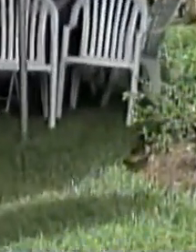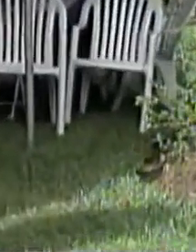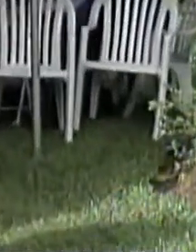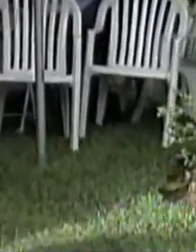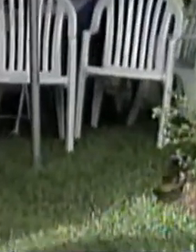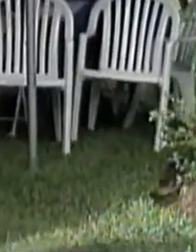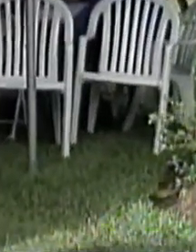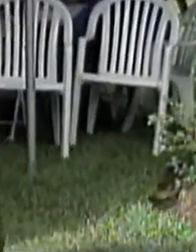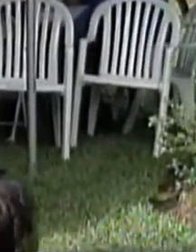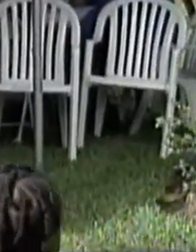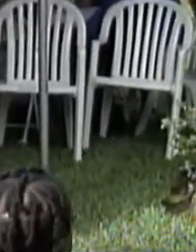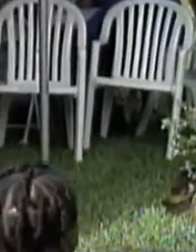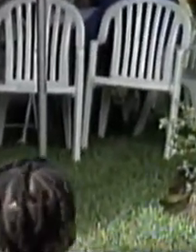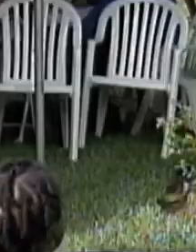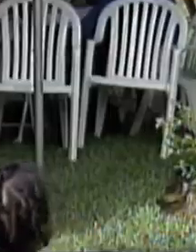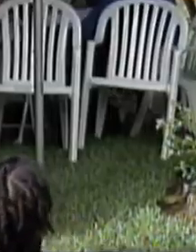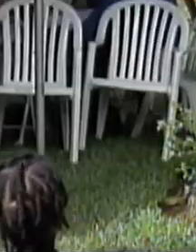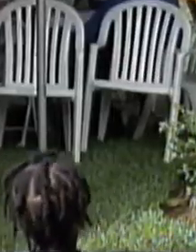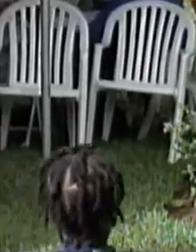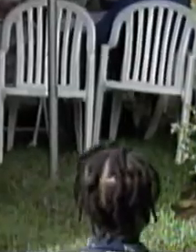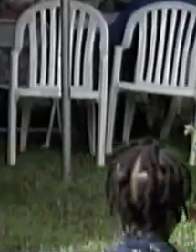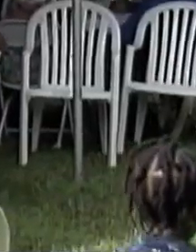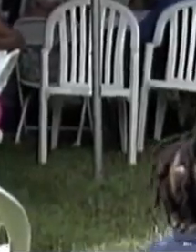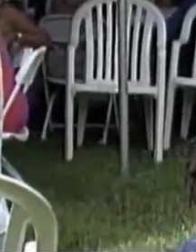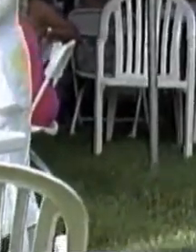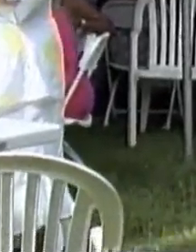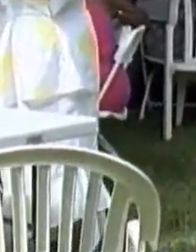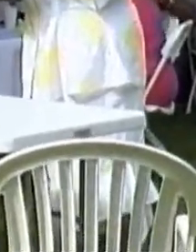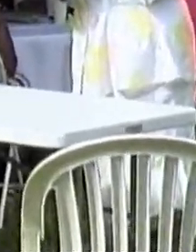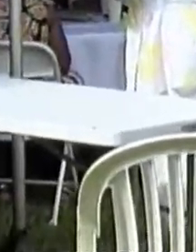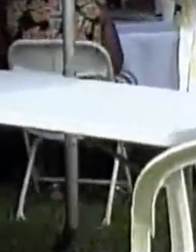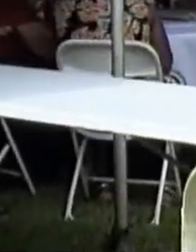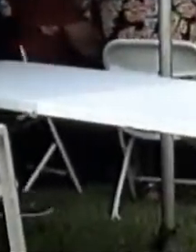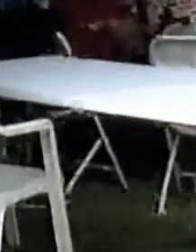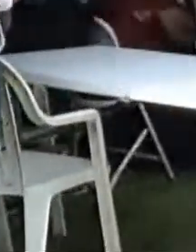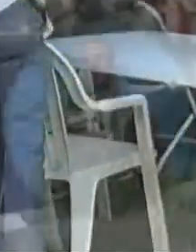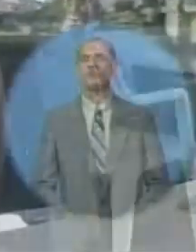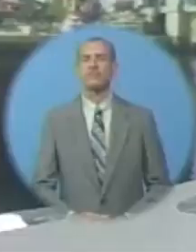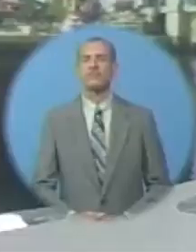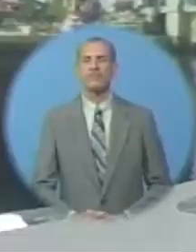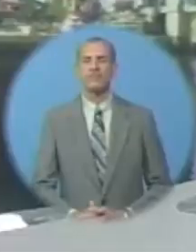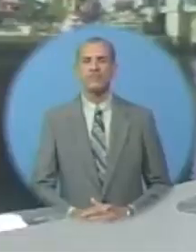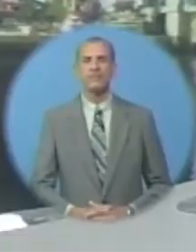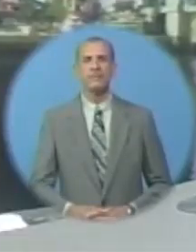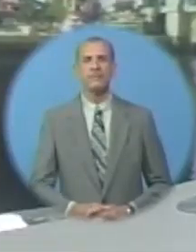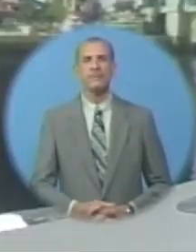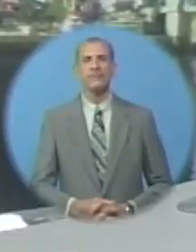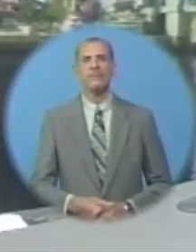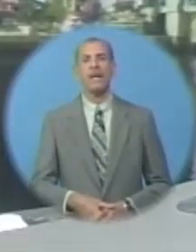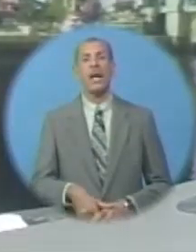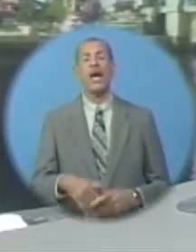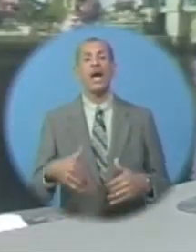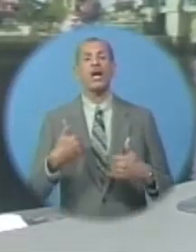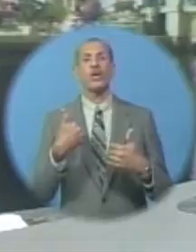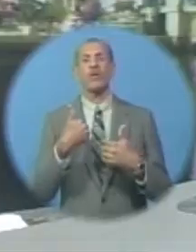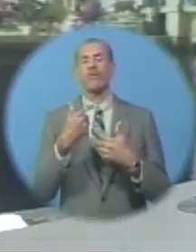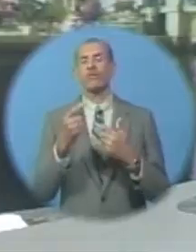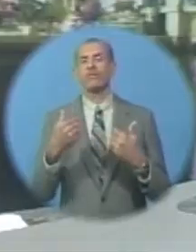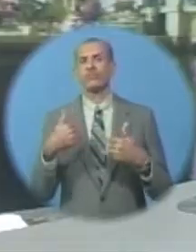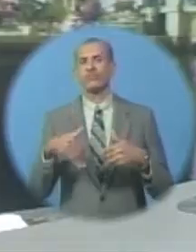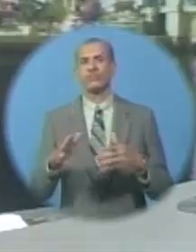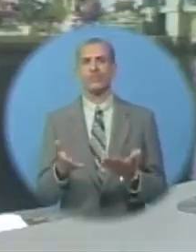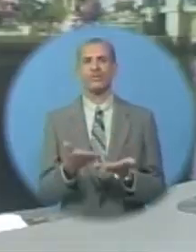showers, the event was well attended. Sharika Griffith, CBC News. A youth volunteer